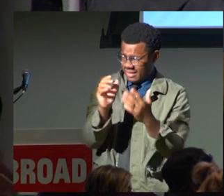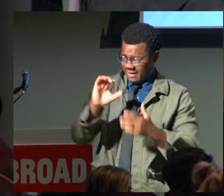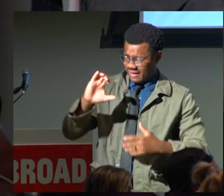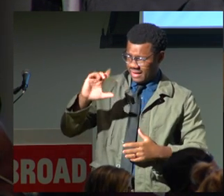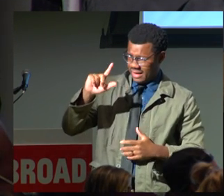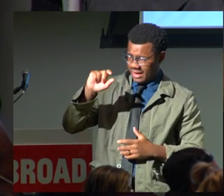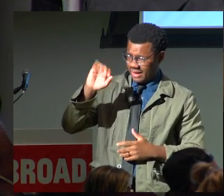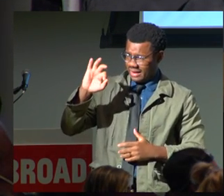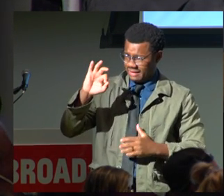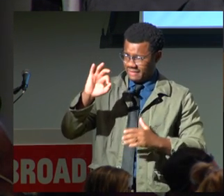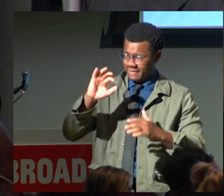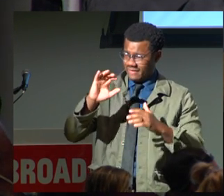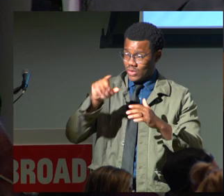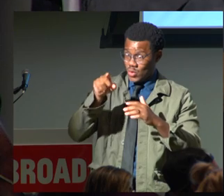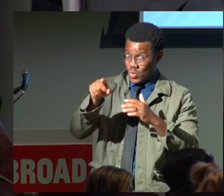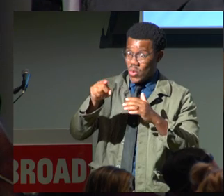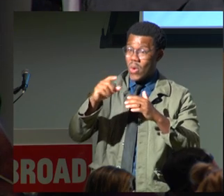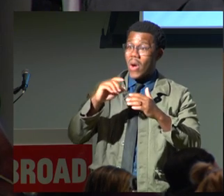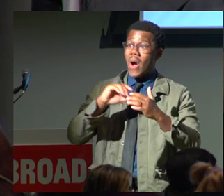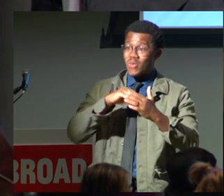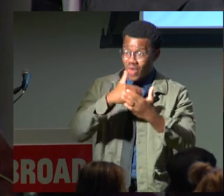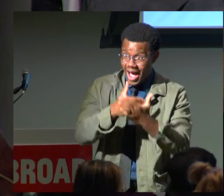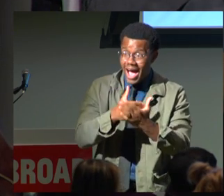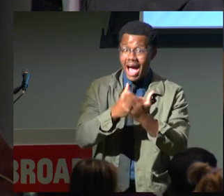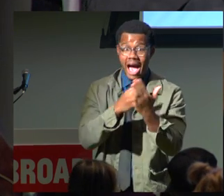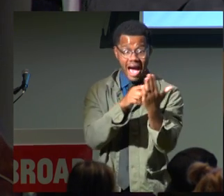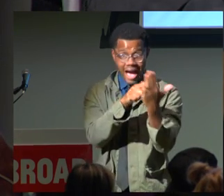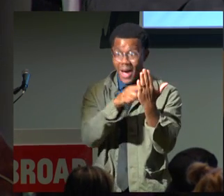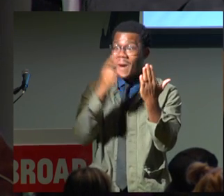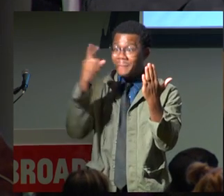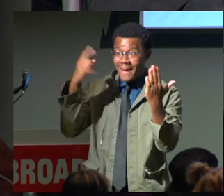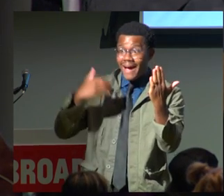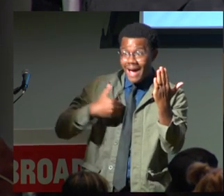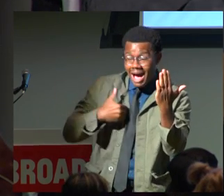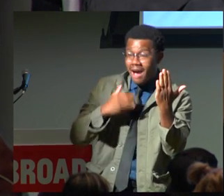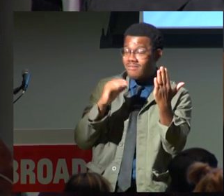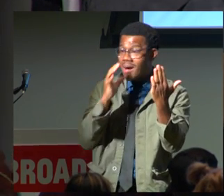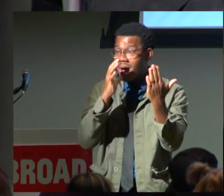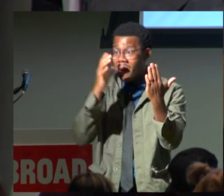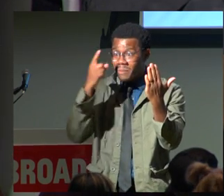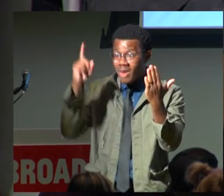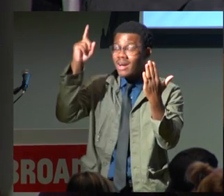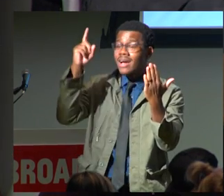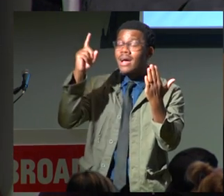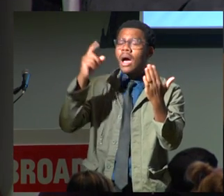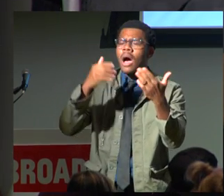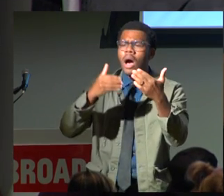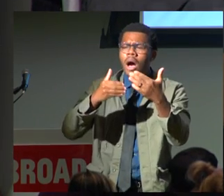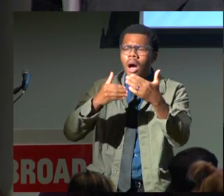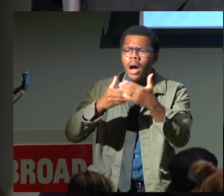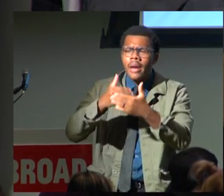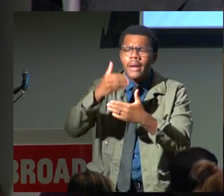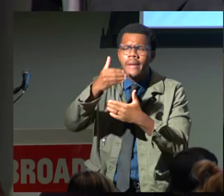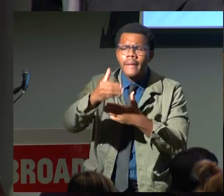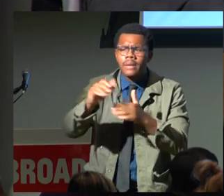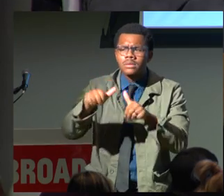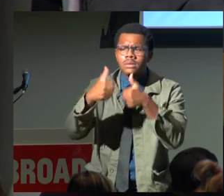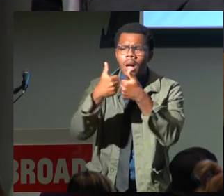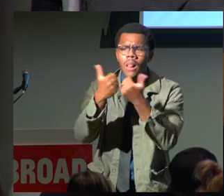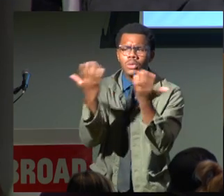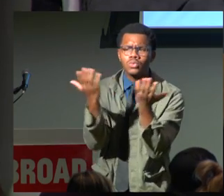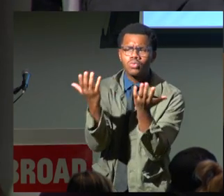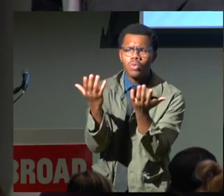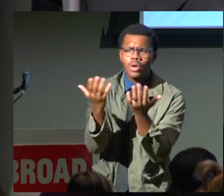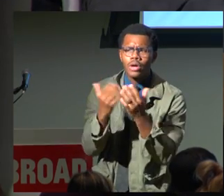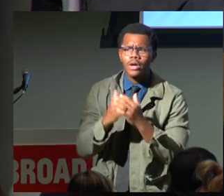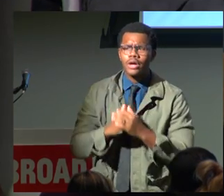and you've done that. What do you do next, then, to continue to challenge yourself? That's a very good question. I think. So,